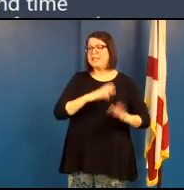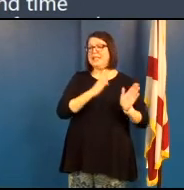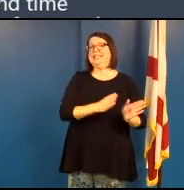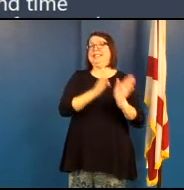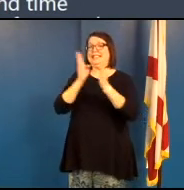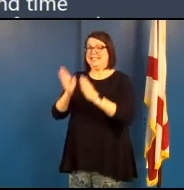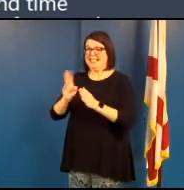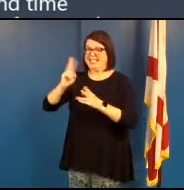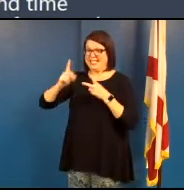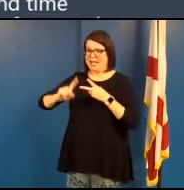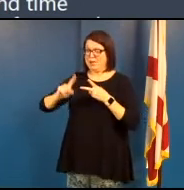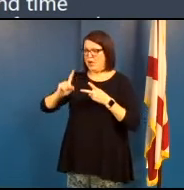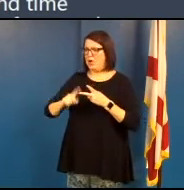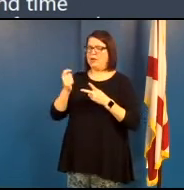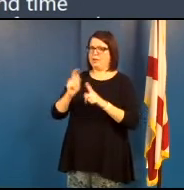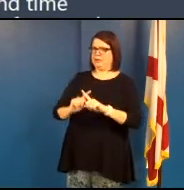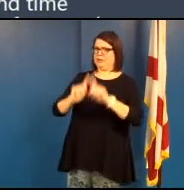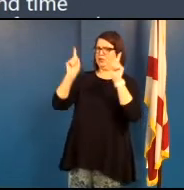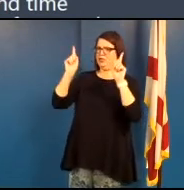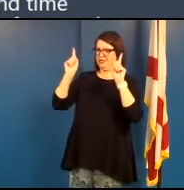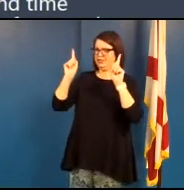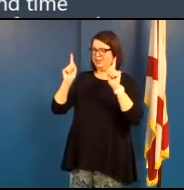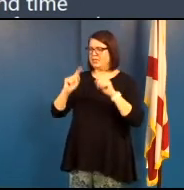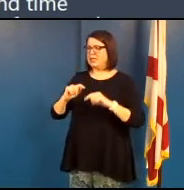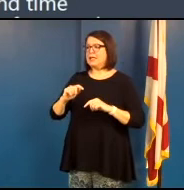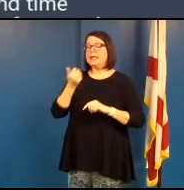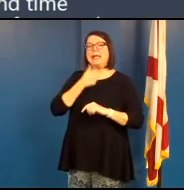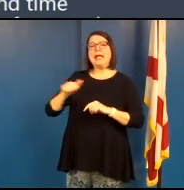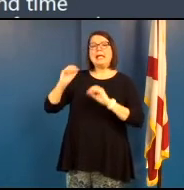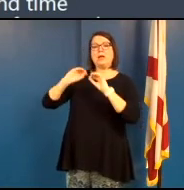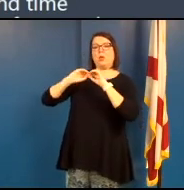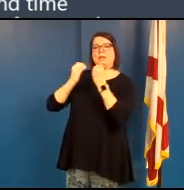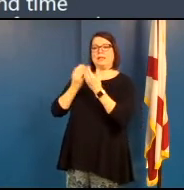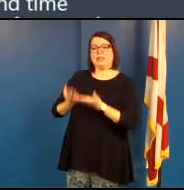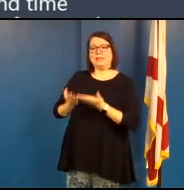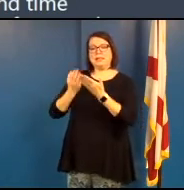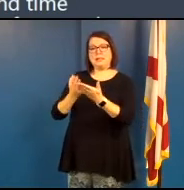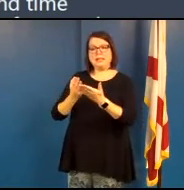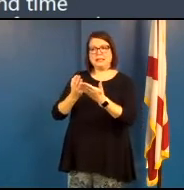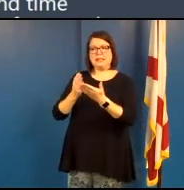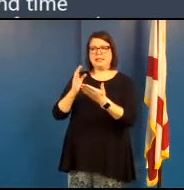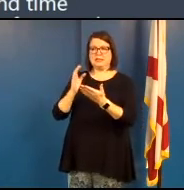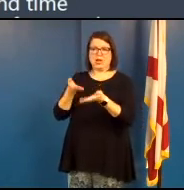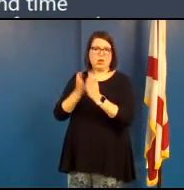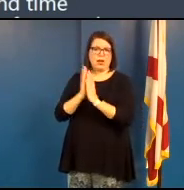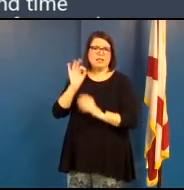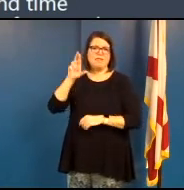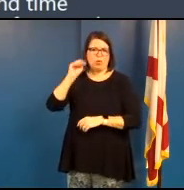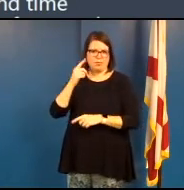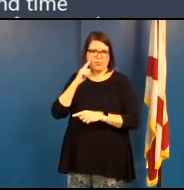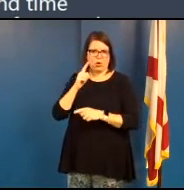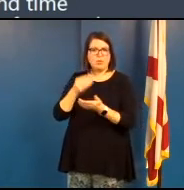different, is an organization that submits a form for an appropriation project will be required to